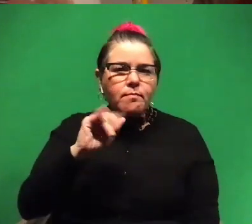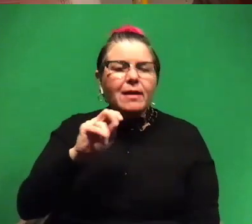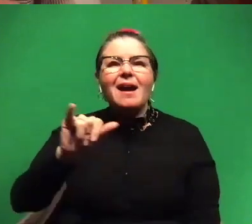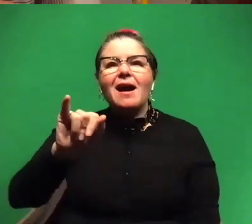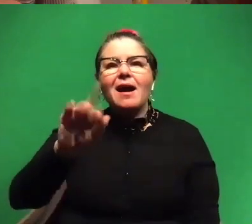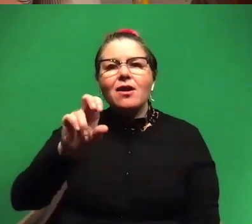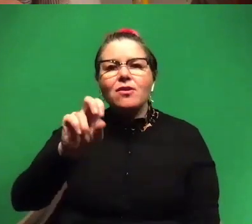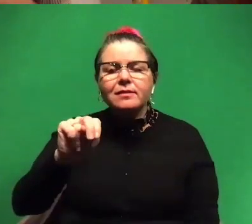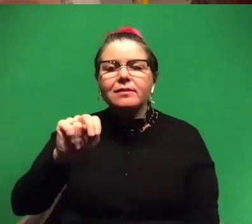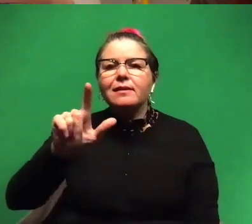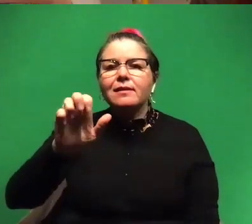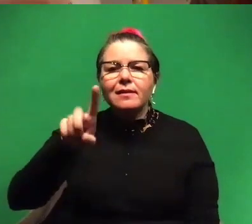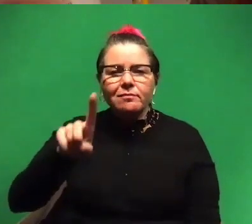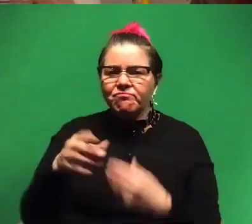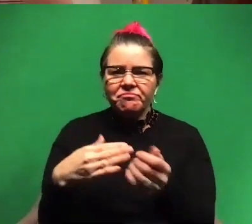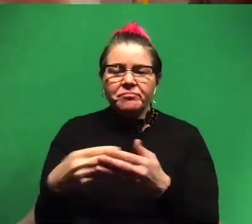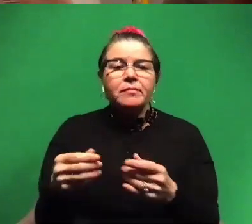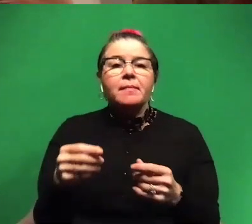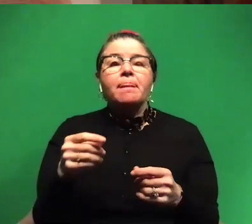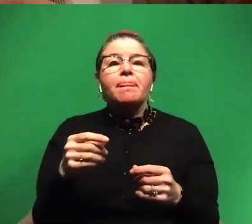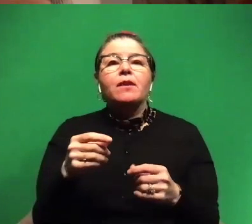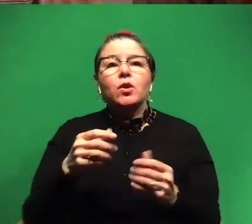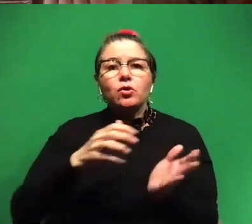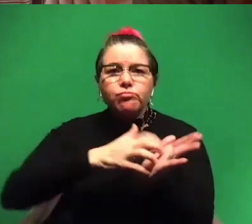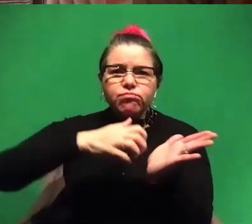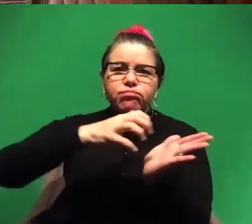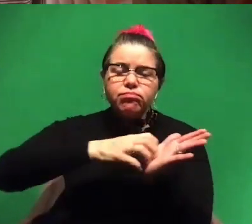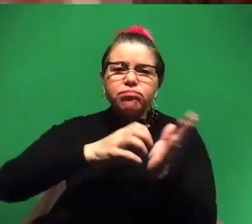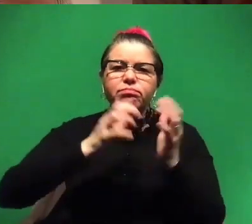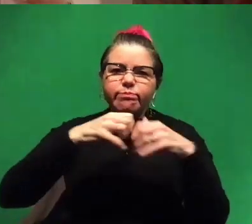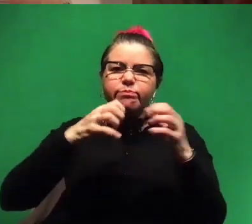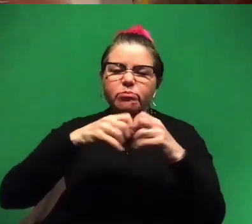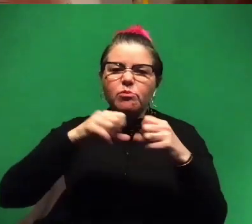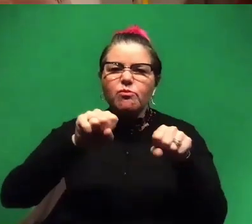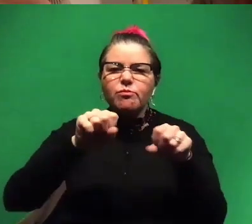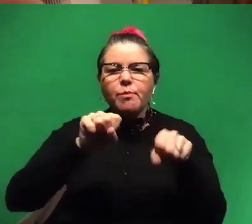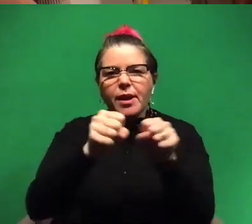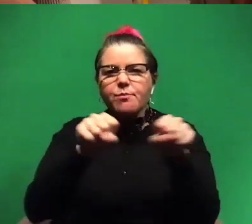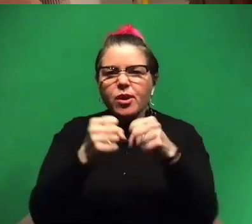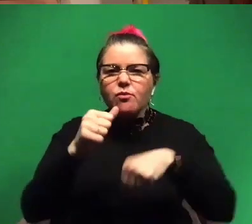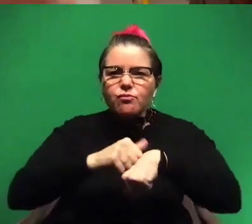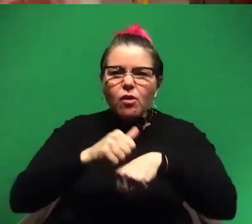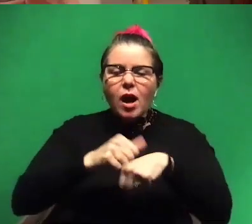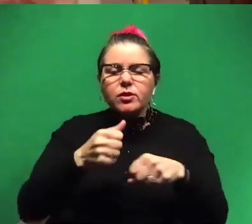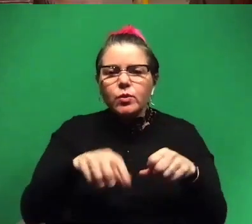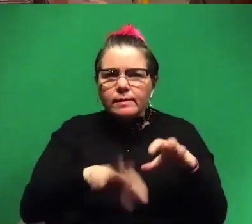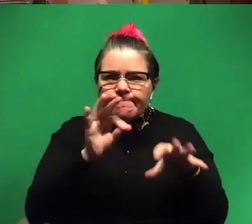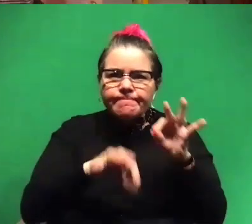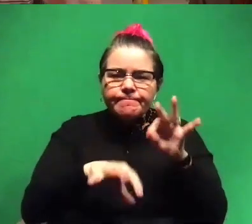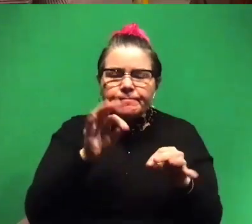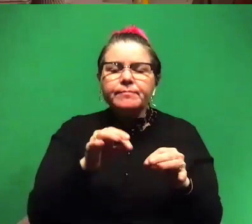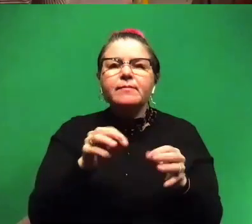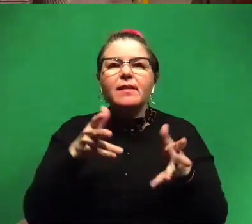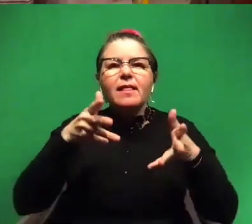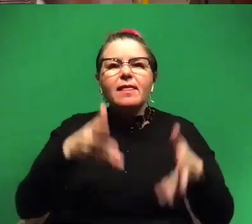or lead or anything like that. When you're digging everything up and you're breaking apart the rocks to get those pieces, you're left with what's